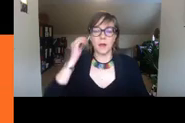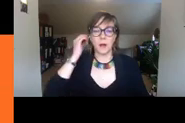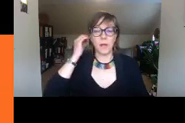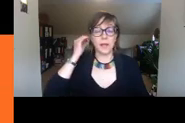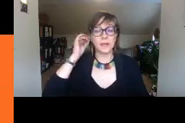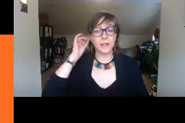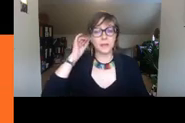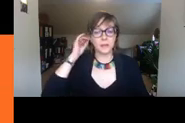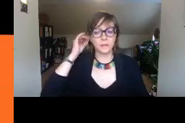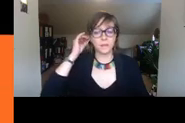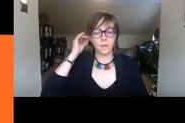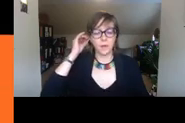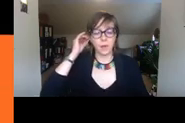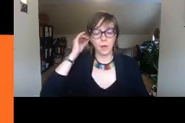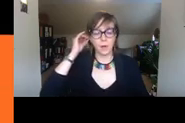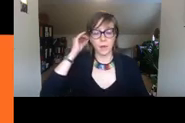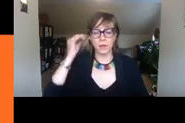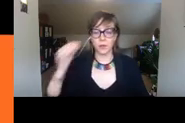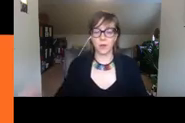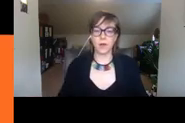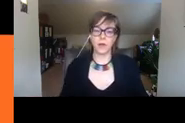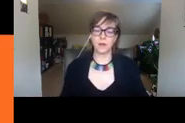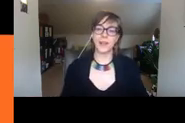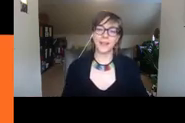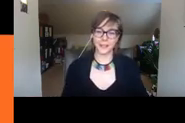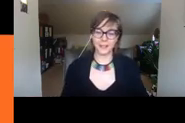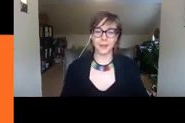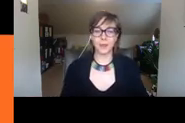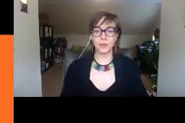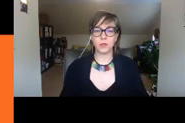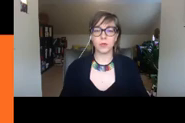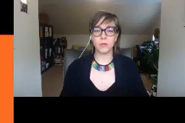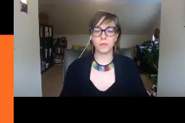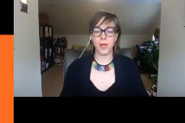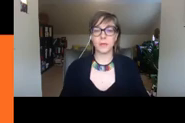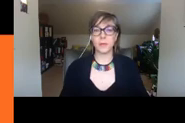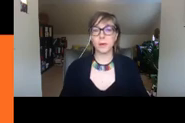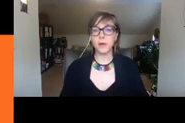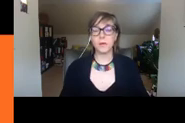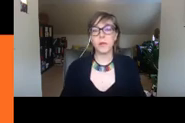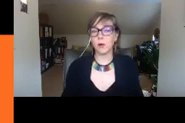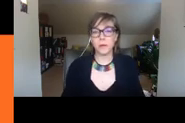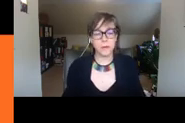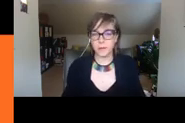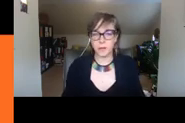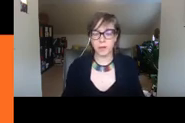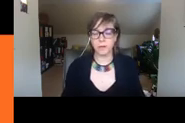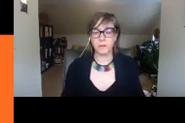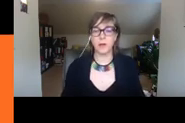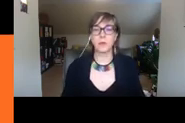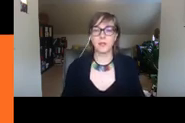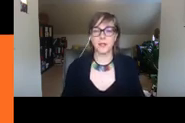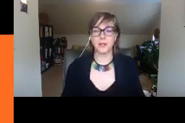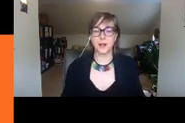And as Lisa and John and Lisa Colombo so aptly put it, we are